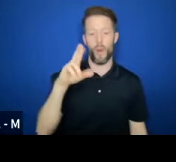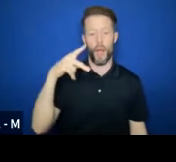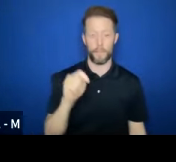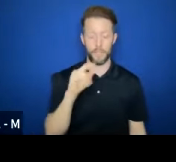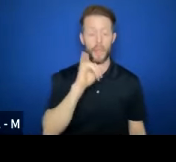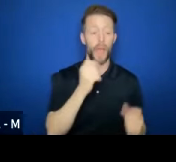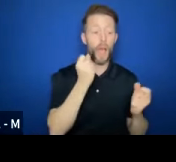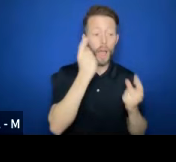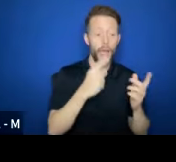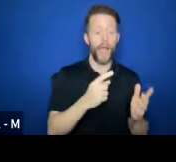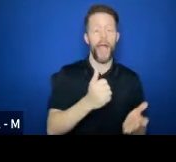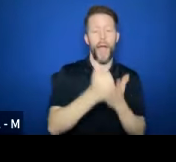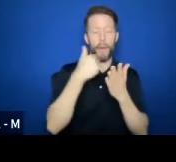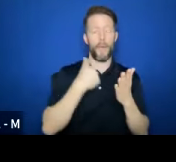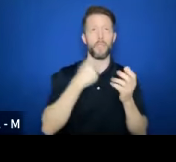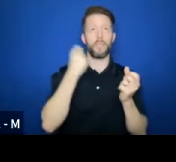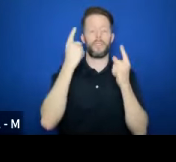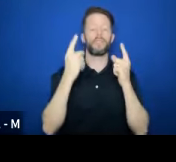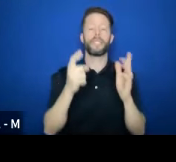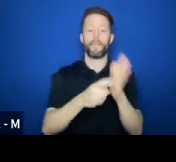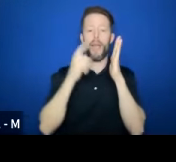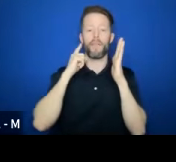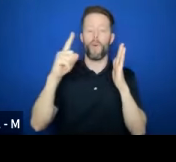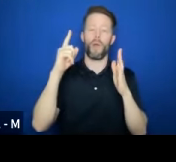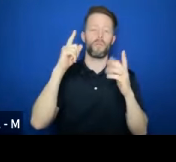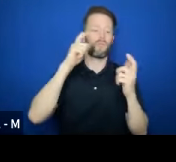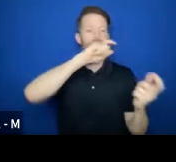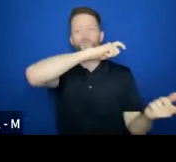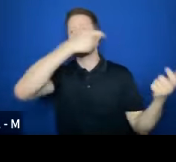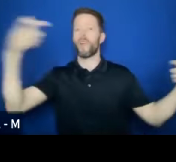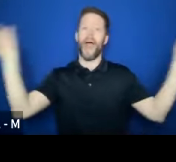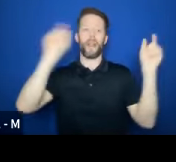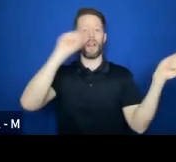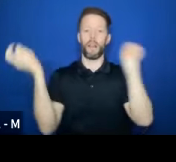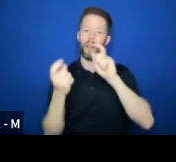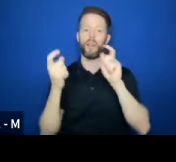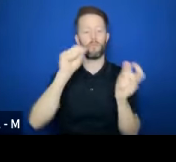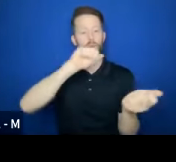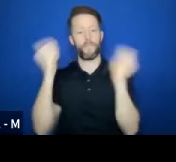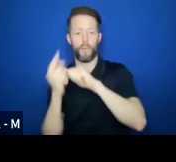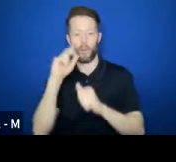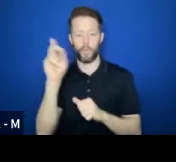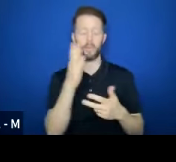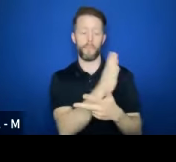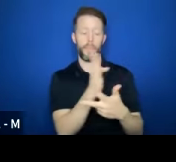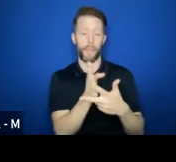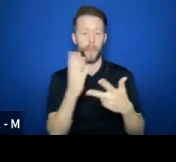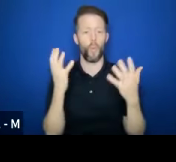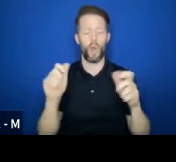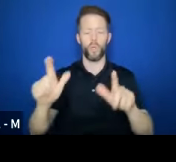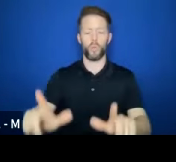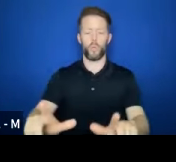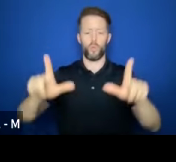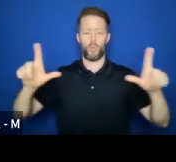us shape demands for kind of radical reforms for democracy. Secondly, we want to zoom out and kind of expand our understanding of what we mean